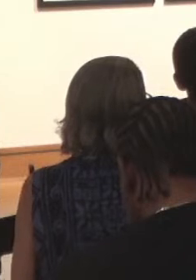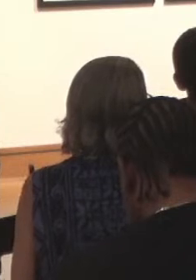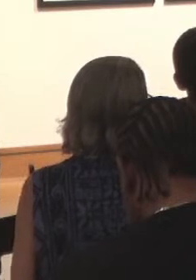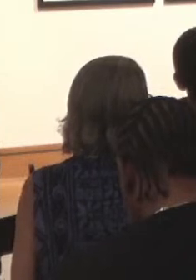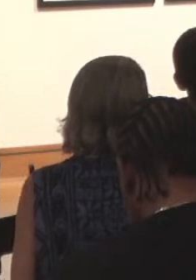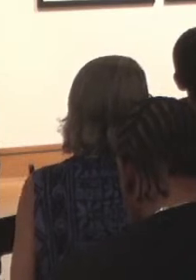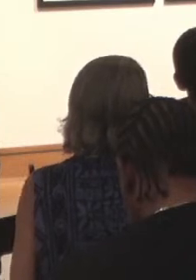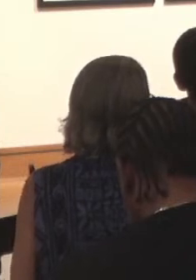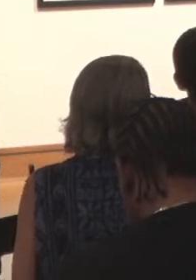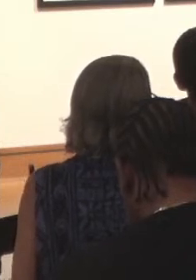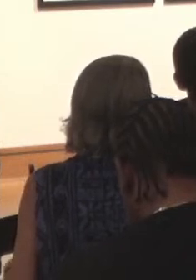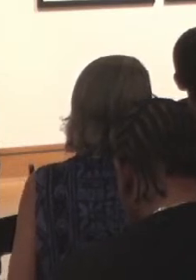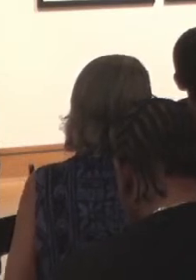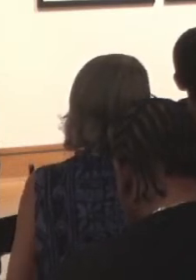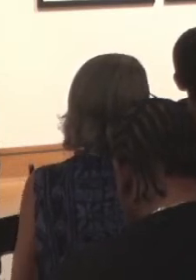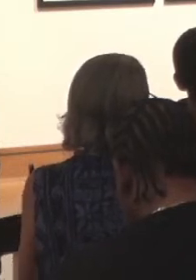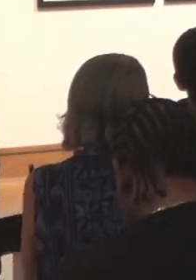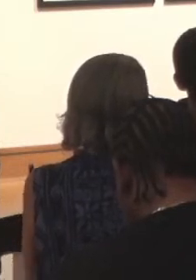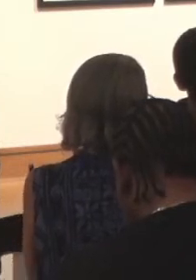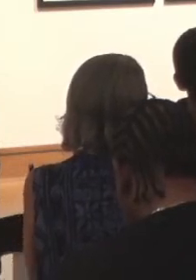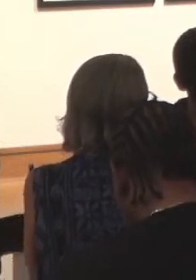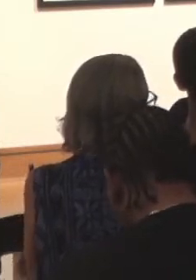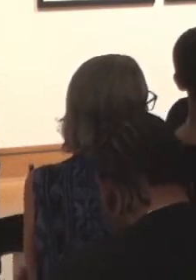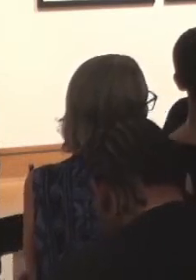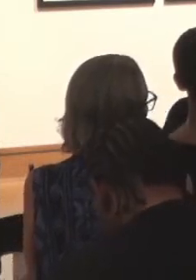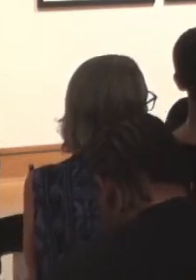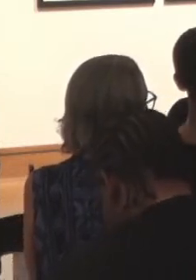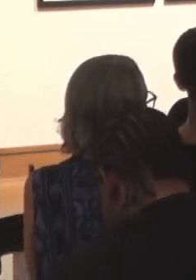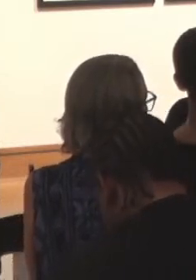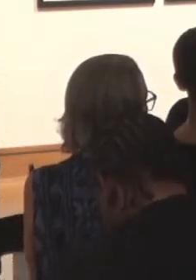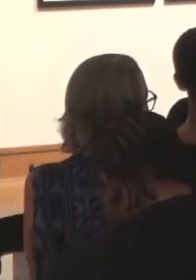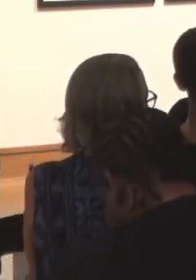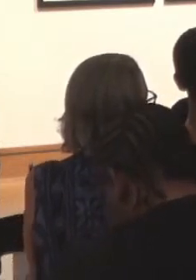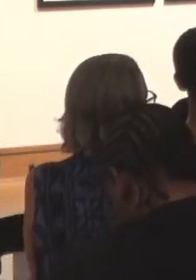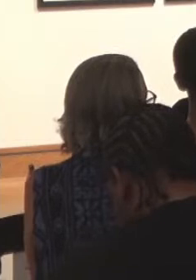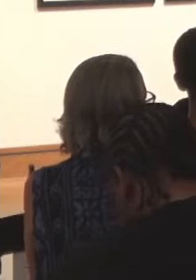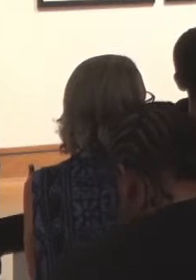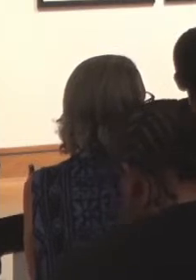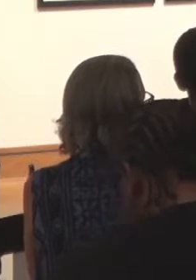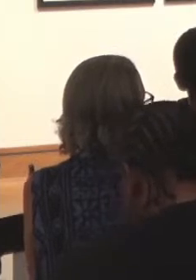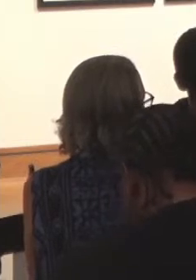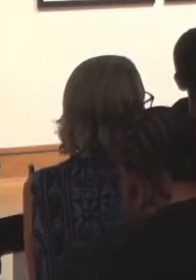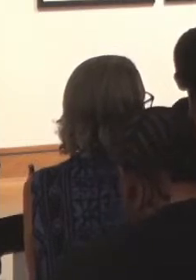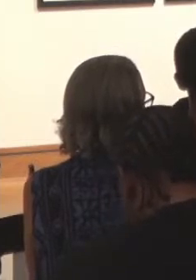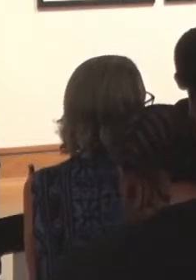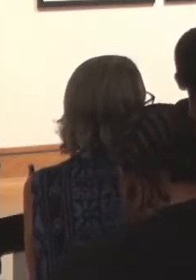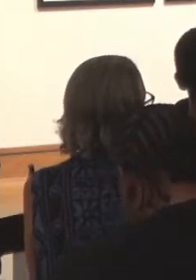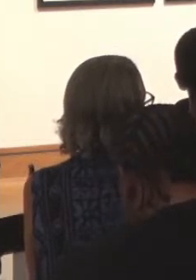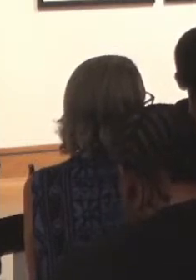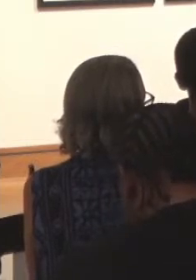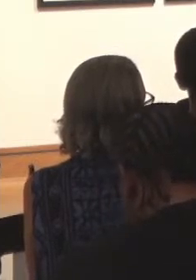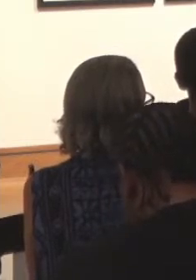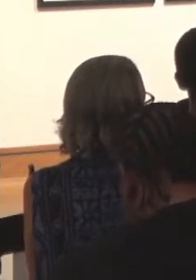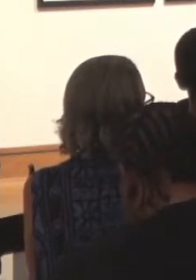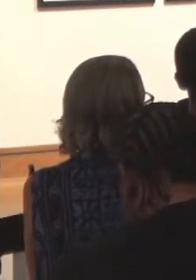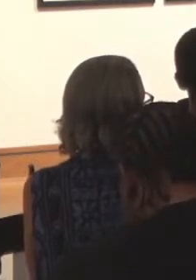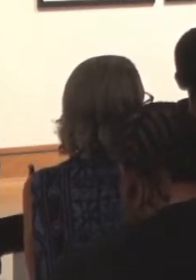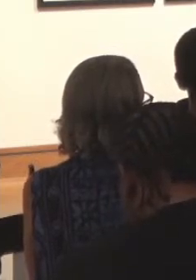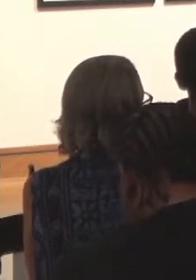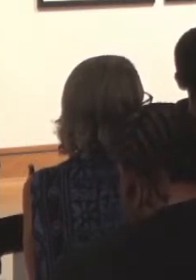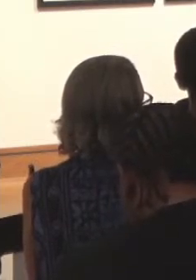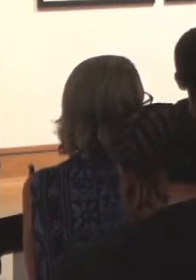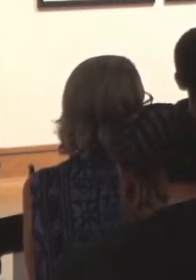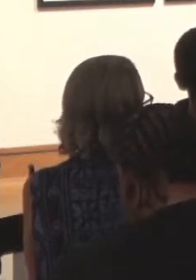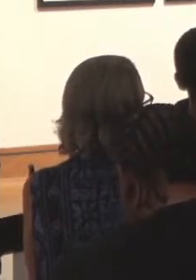the relationship between the viewing by a viewer who is Black, right? It is a person